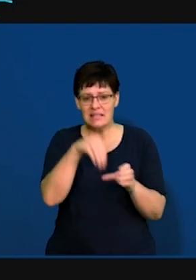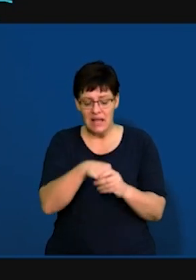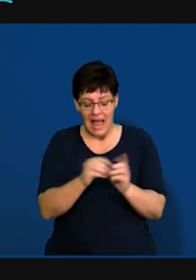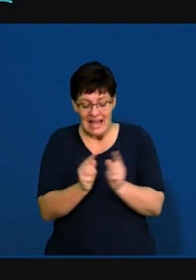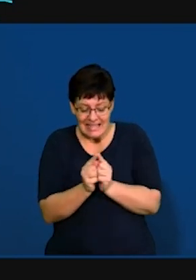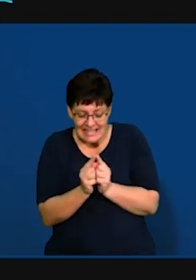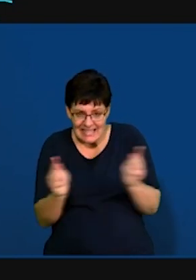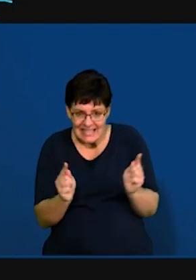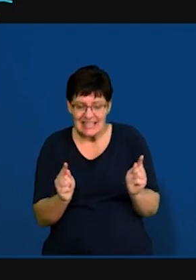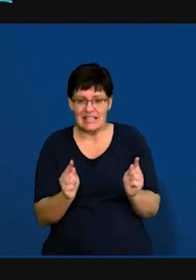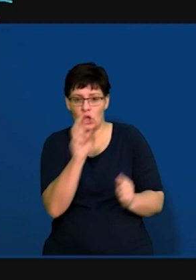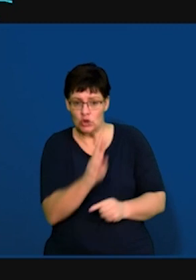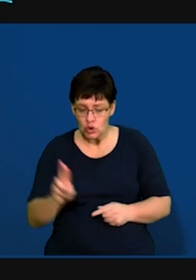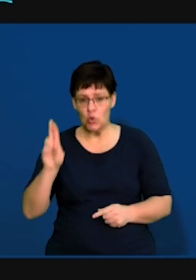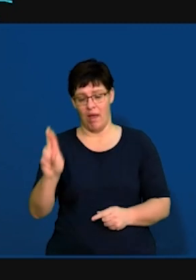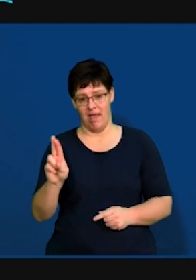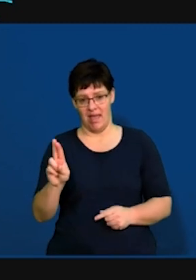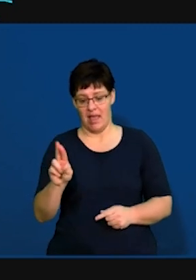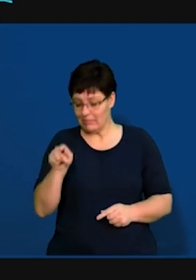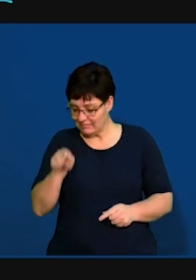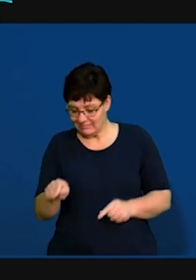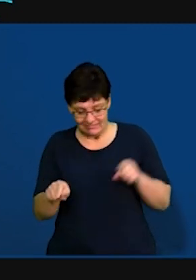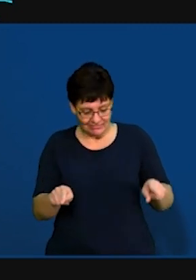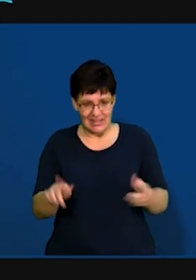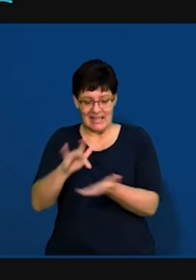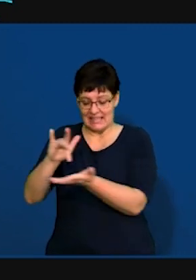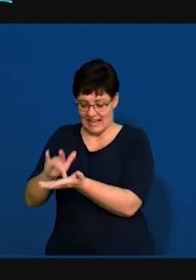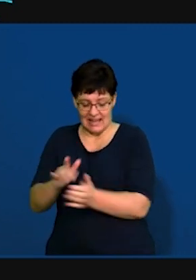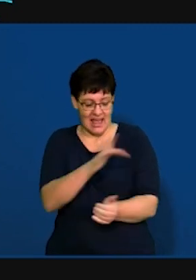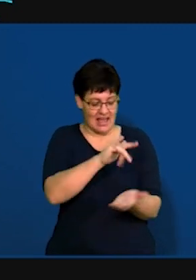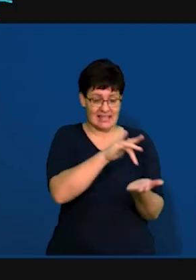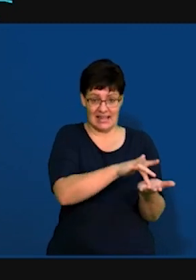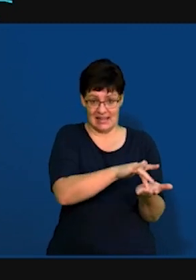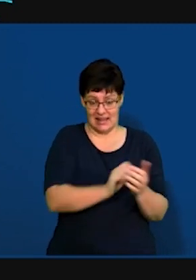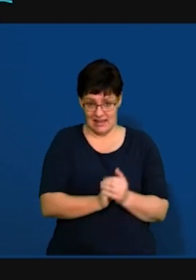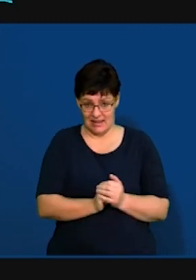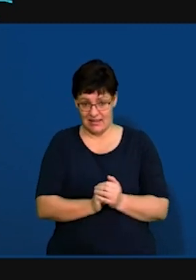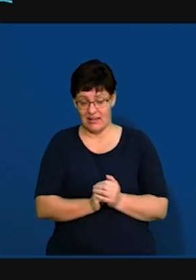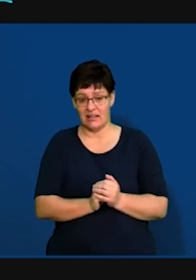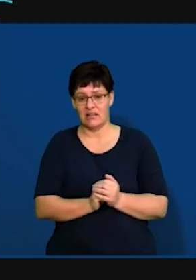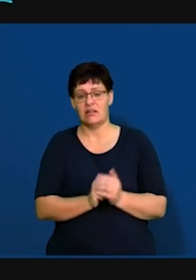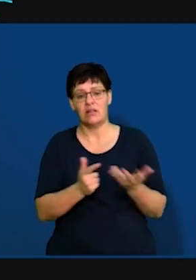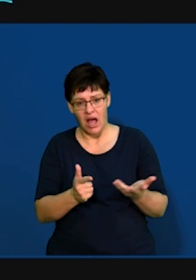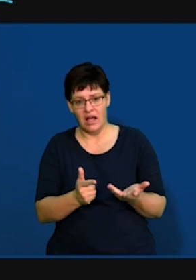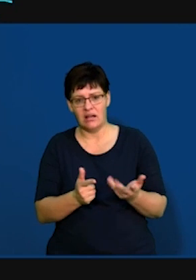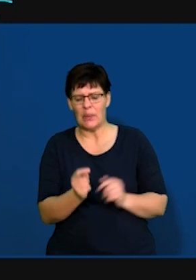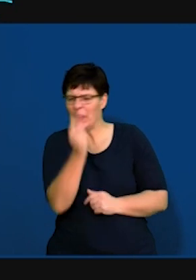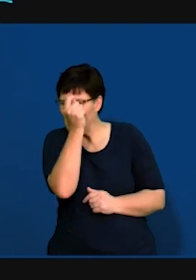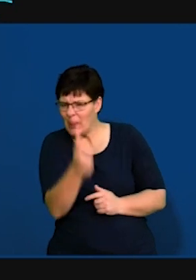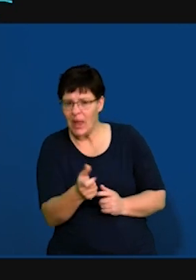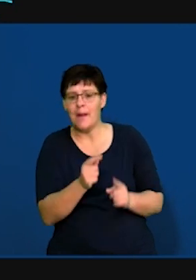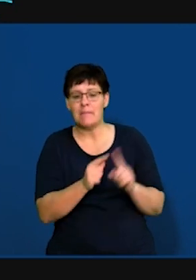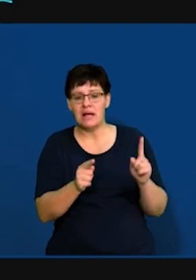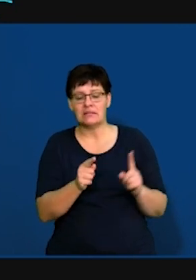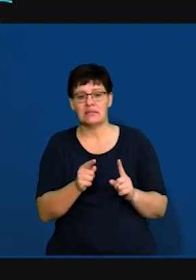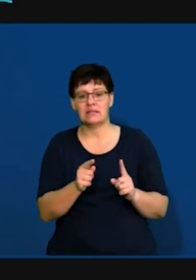the square of the distance between the centers. Well, for particles which are actually minute, so we can even ignore